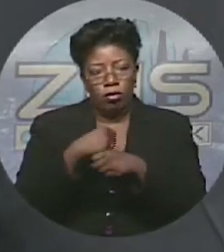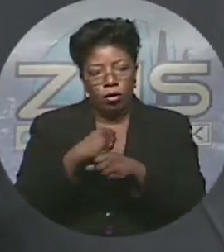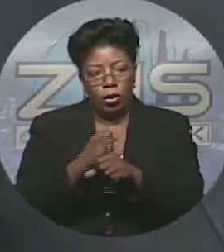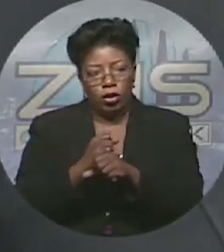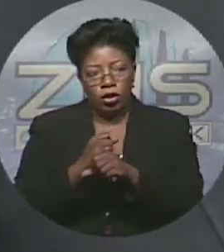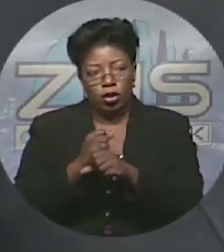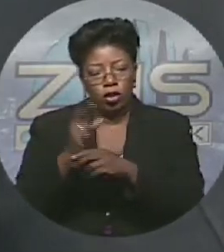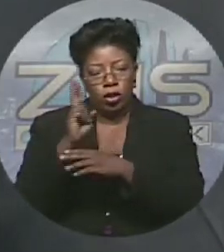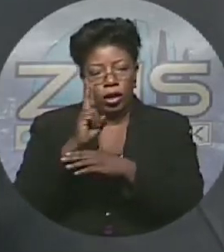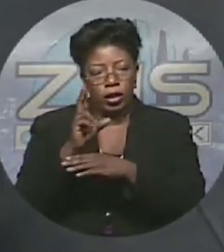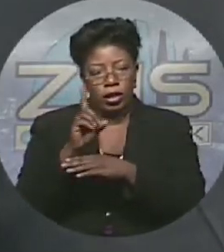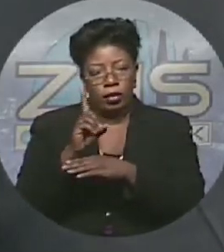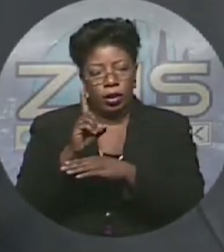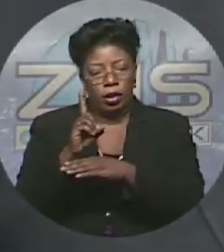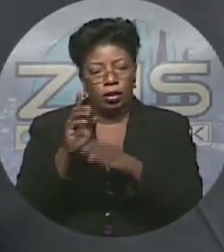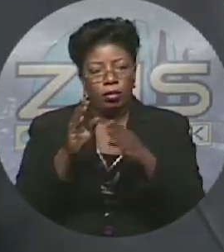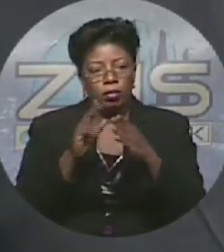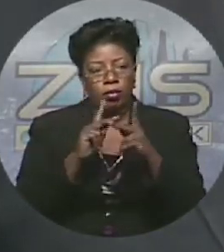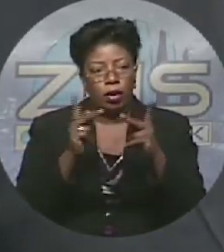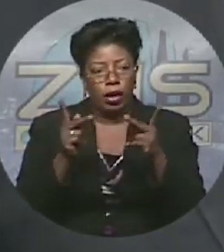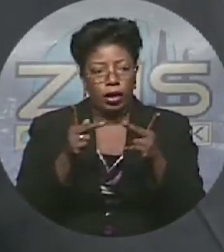United Democratic Party.